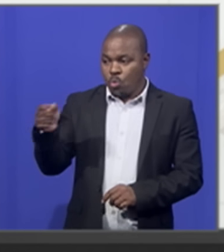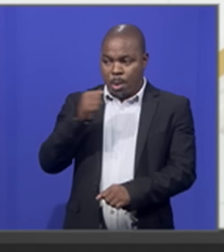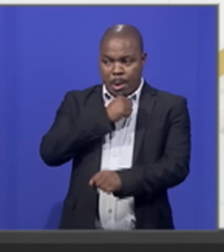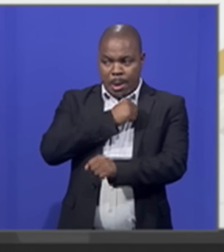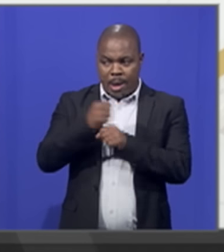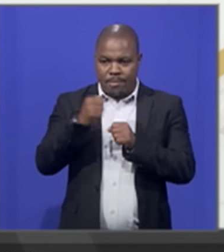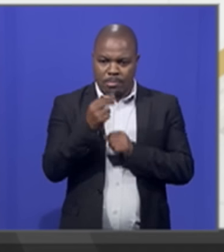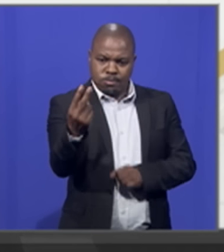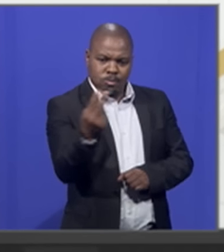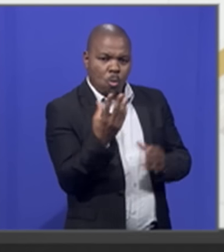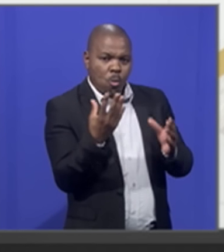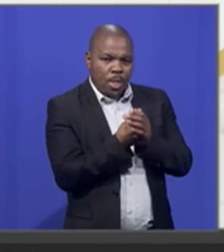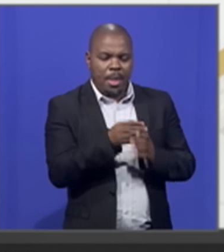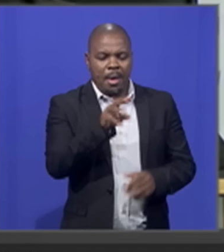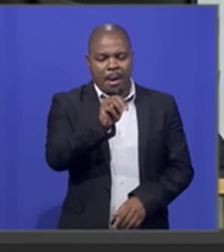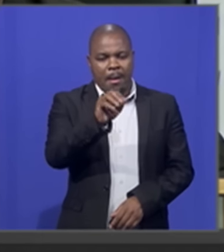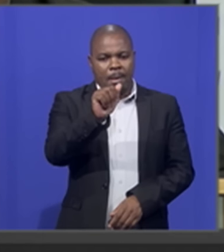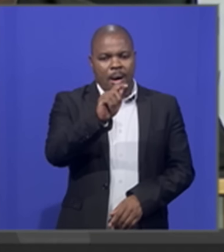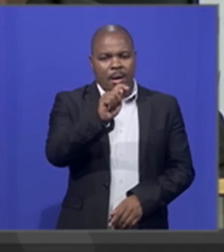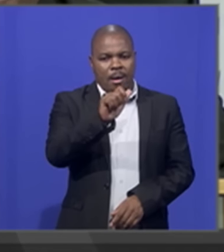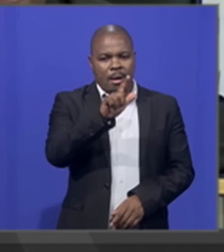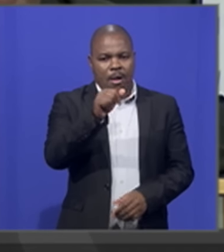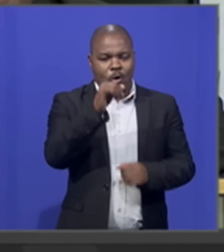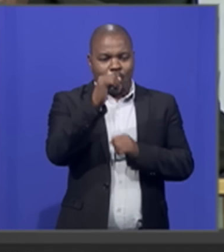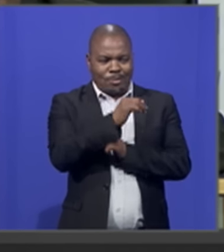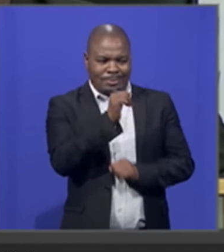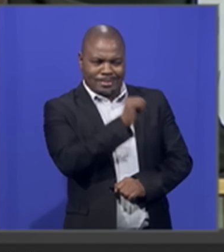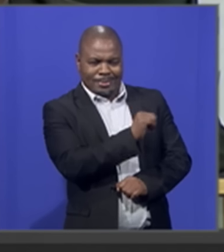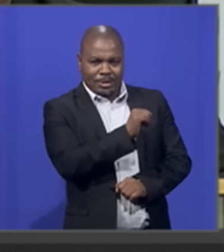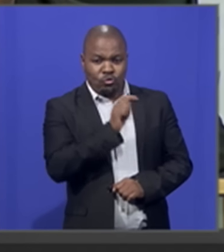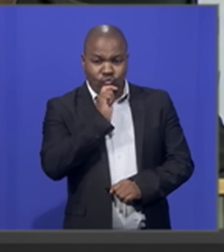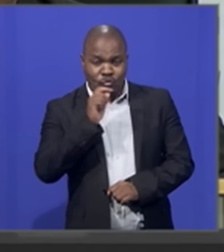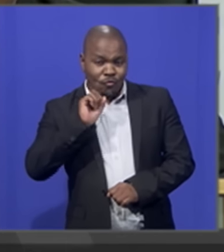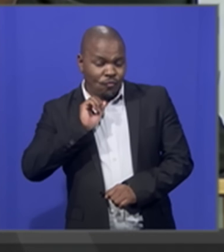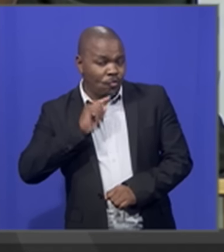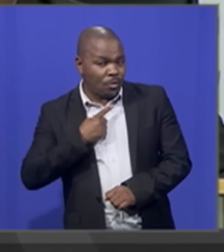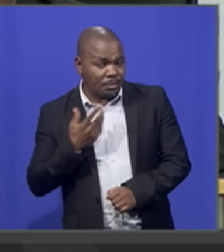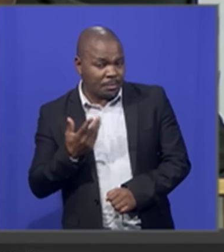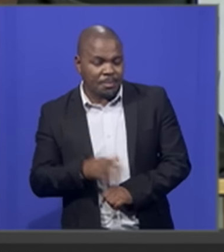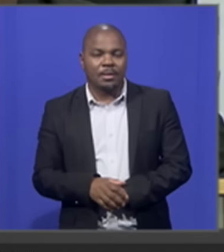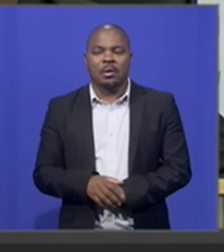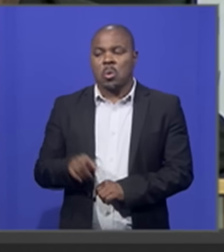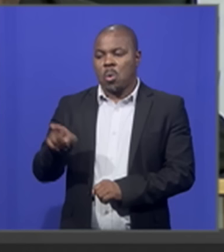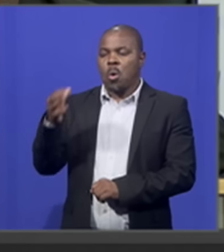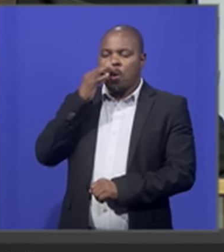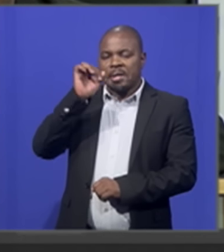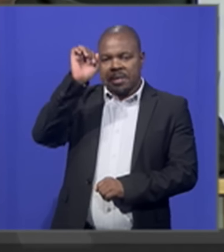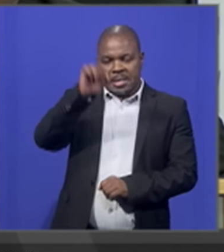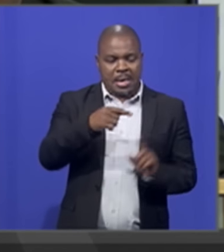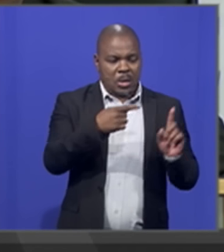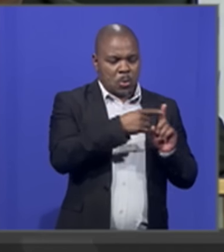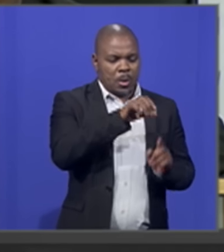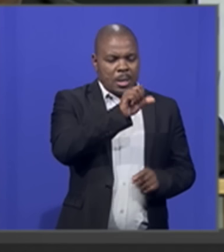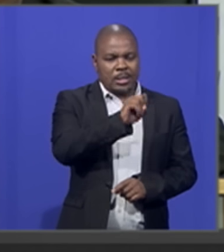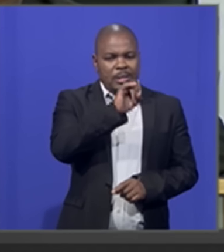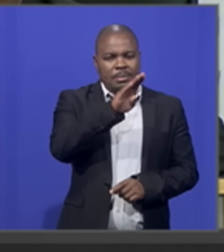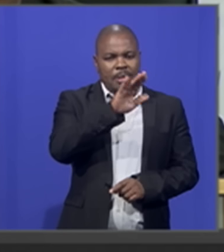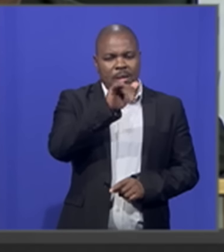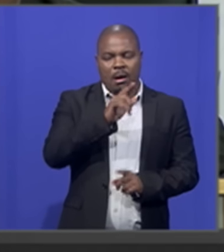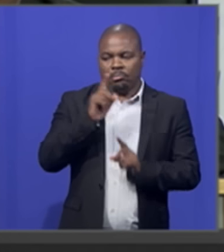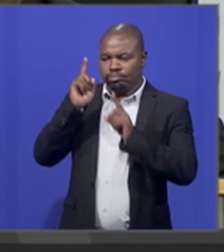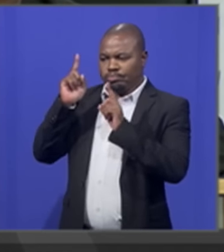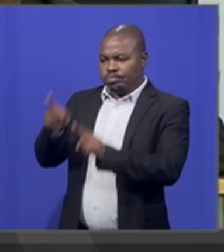to his office. Is that true or false? Nkosi o file gape bohlatse bja gore o be a laetšwe ke Sibiya gore a neele leloko